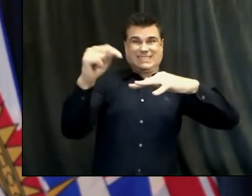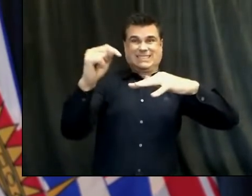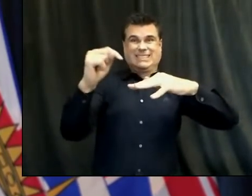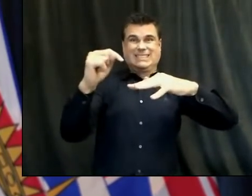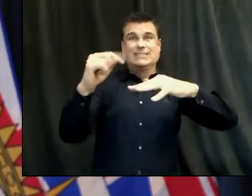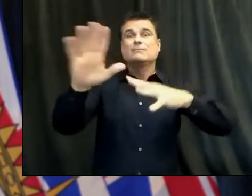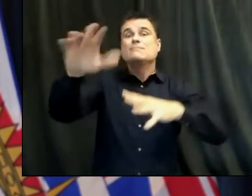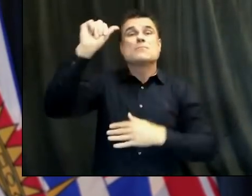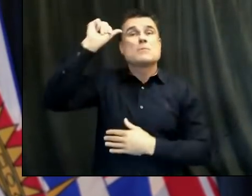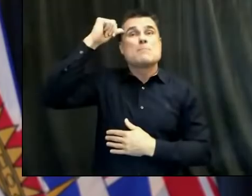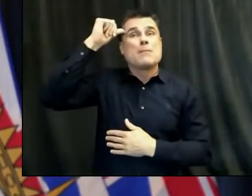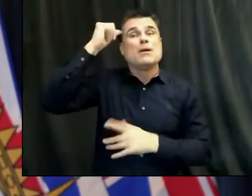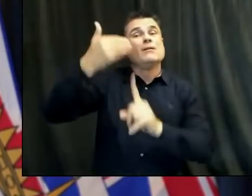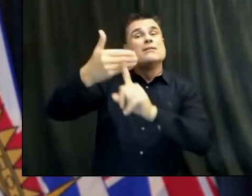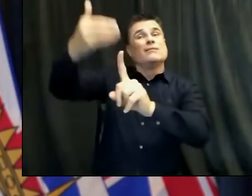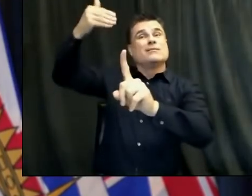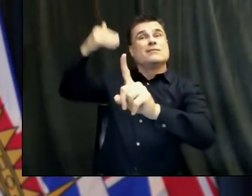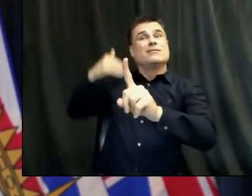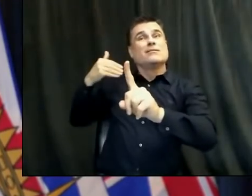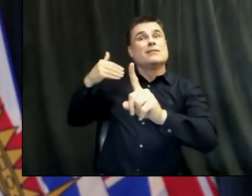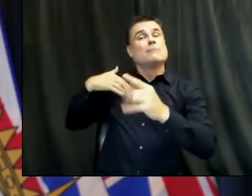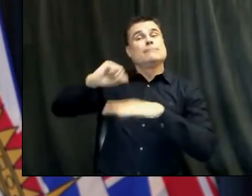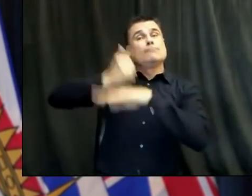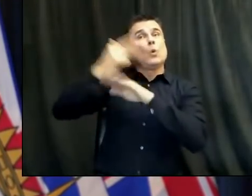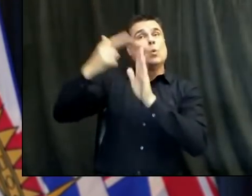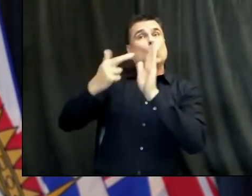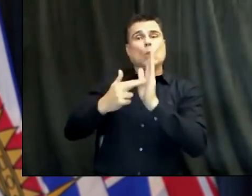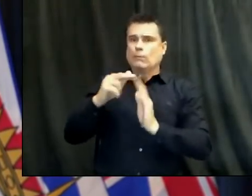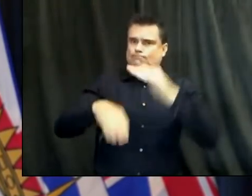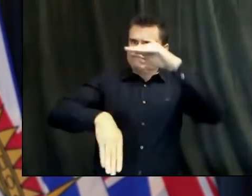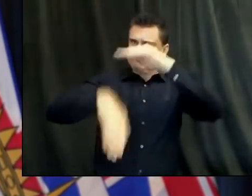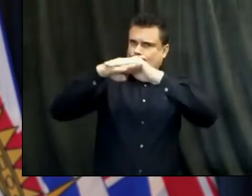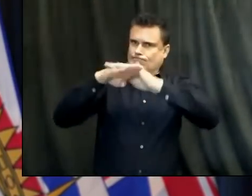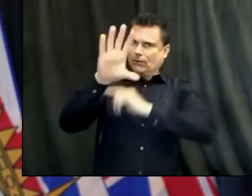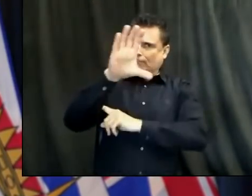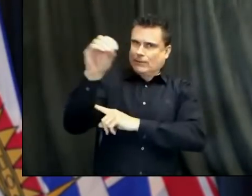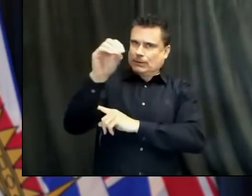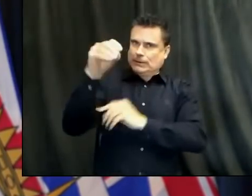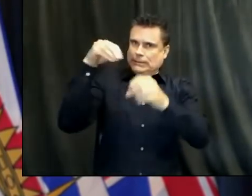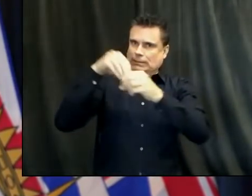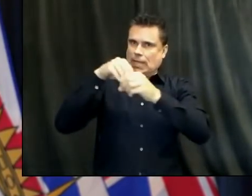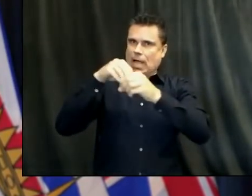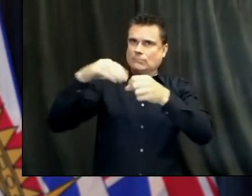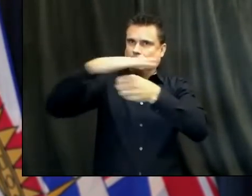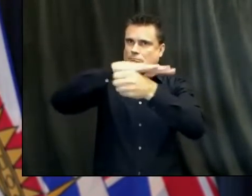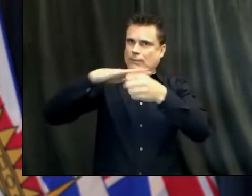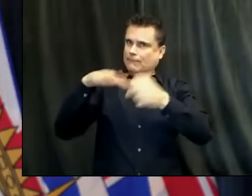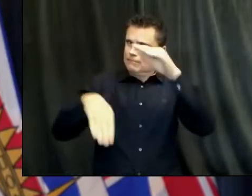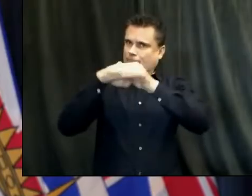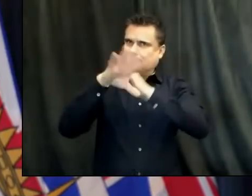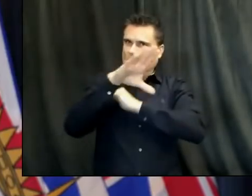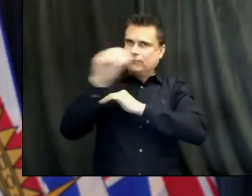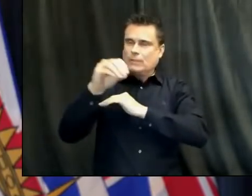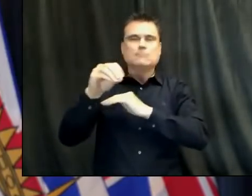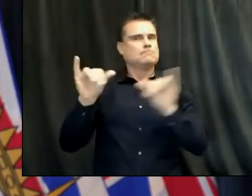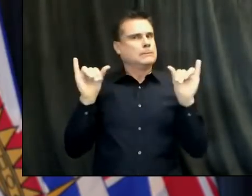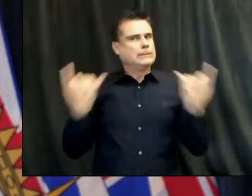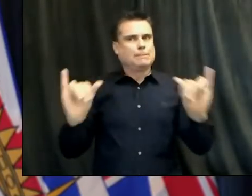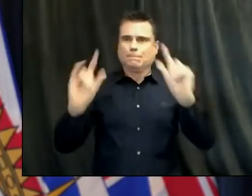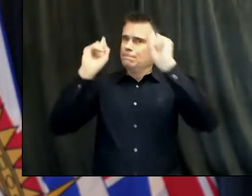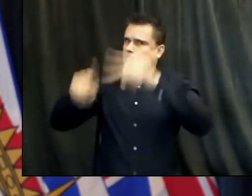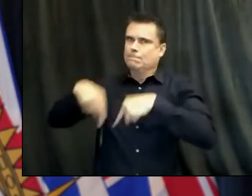time ago that 50-person limit for events, and we were consistent throughout this period of time in using that, it was